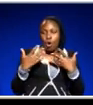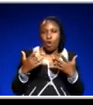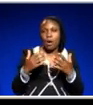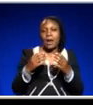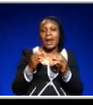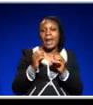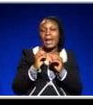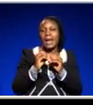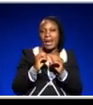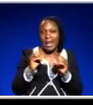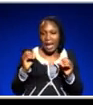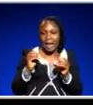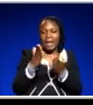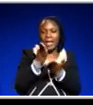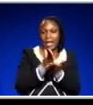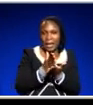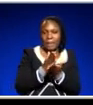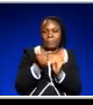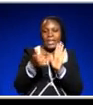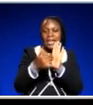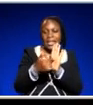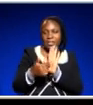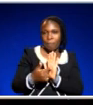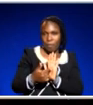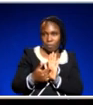non-terminating decimals.